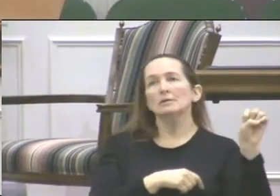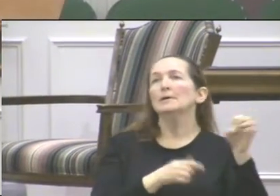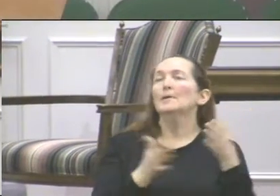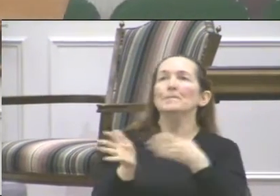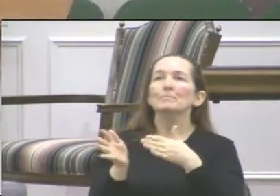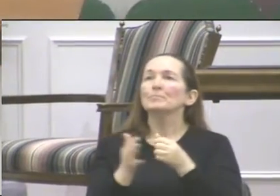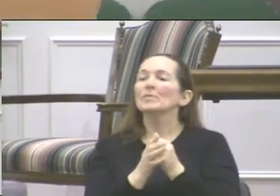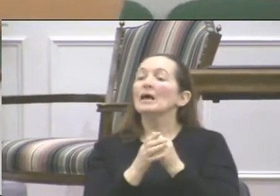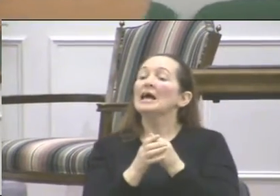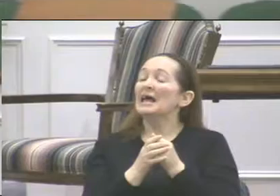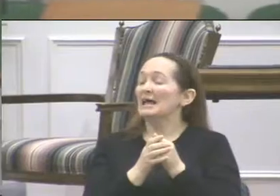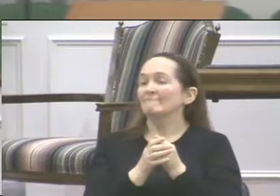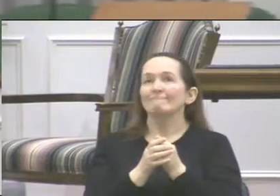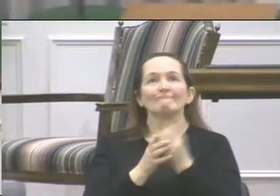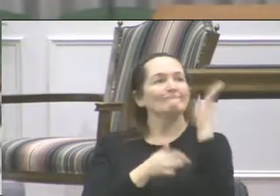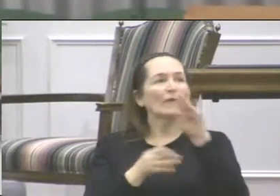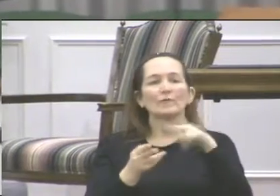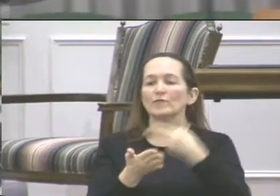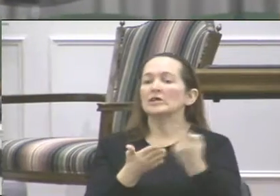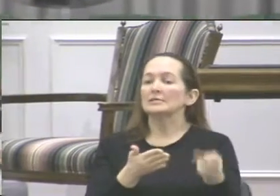that come the end of April,